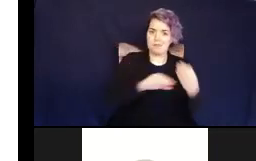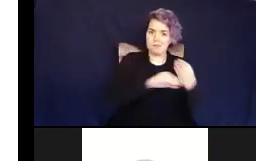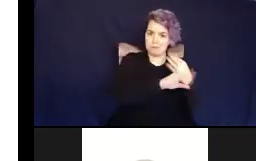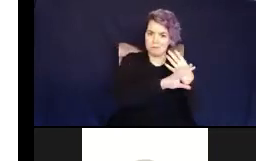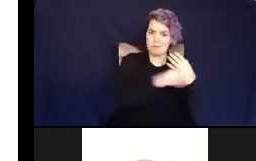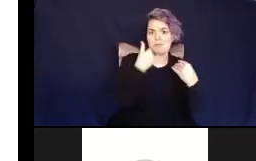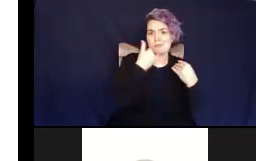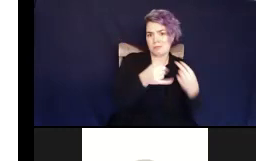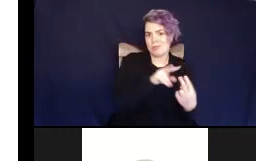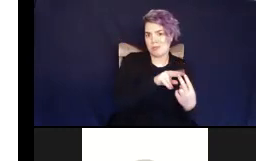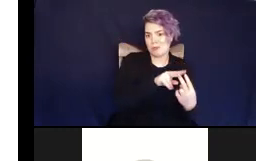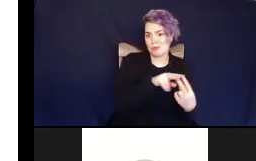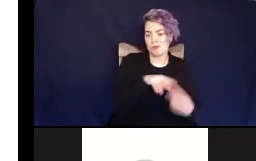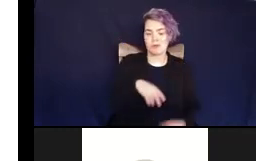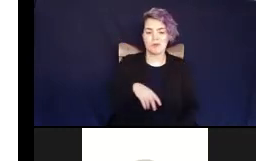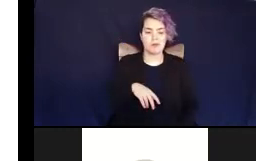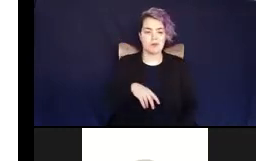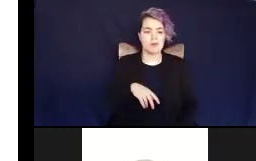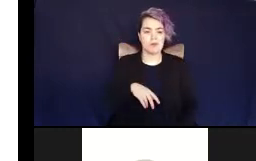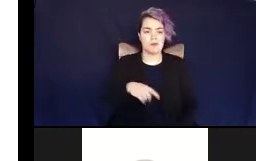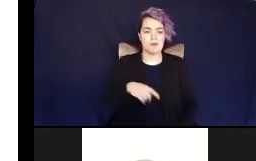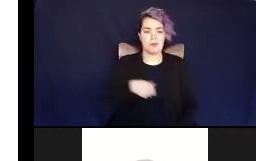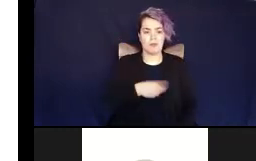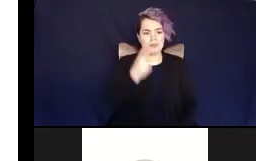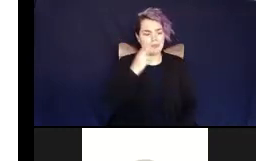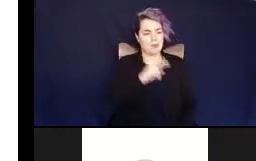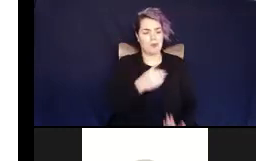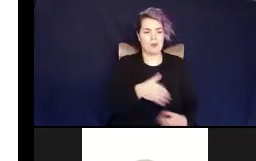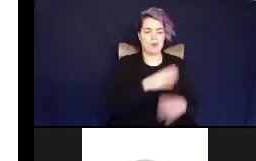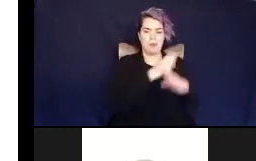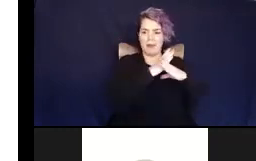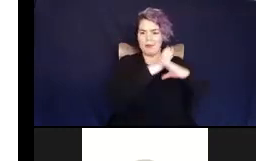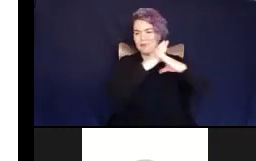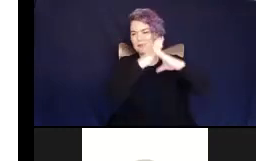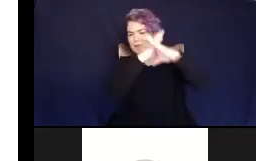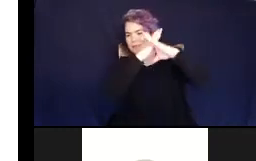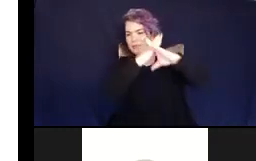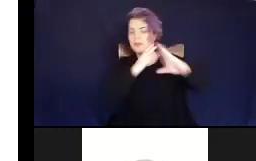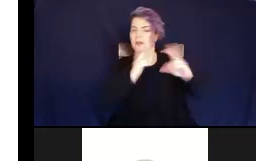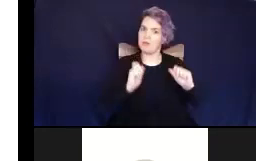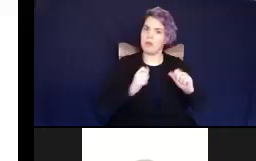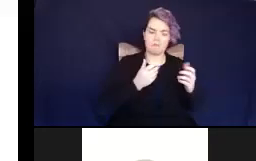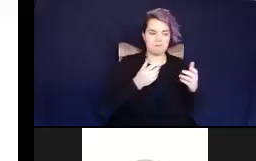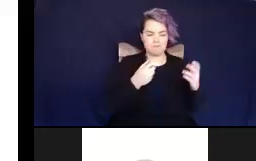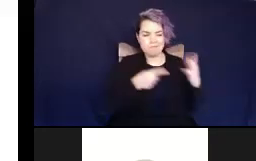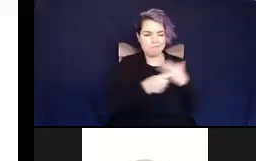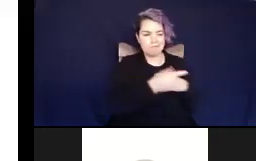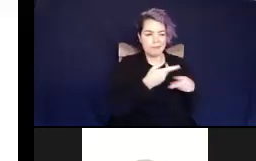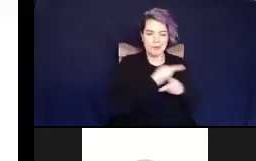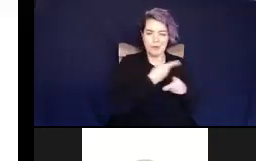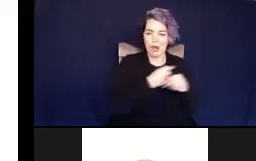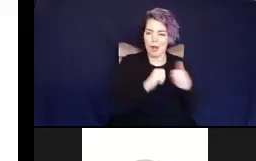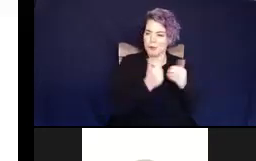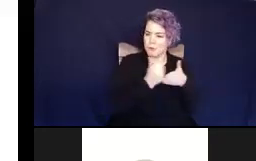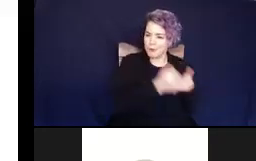that were seen as barriers, like, people are finding ways around them. Some of the government guidance documents still seem